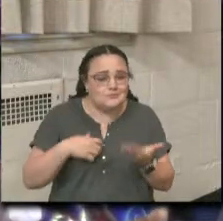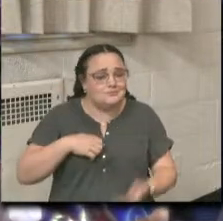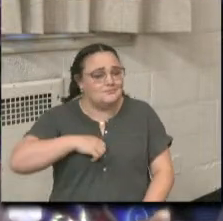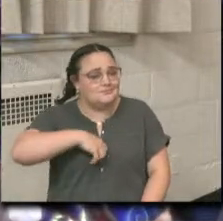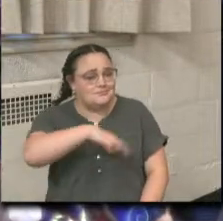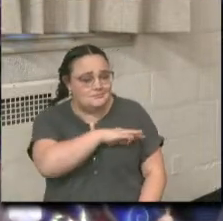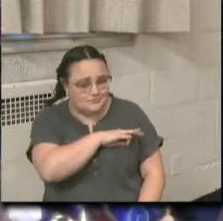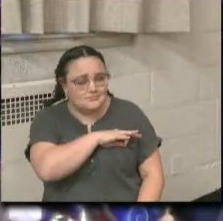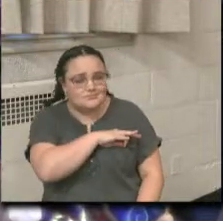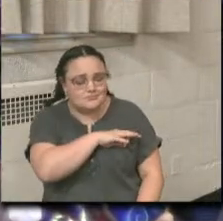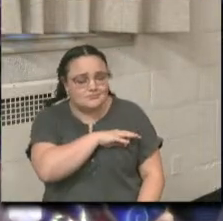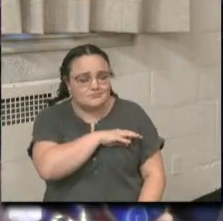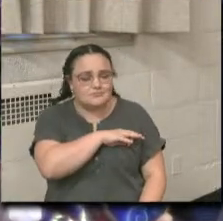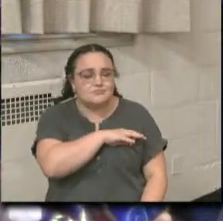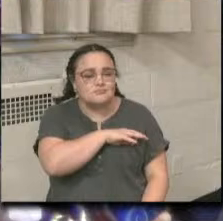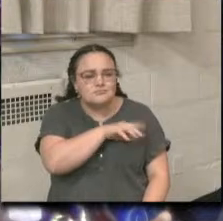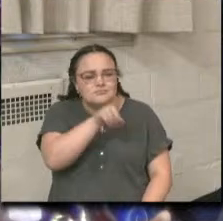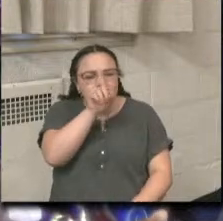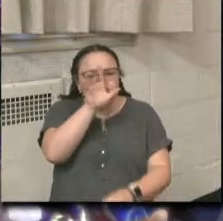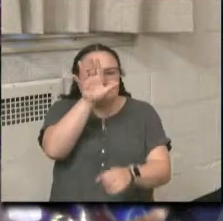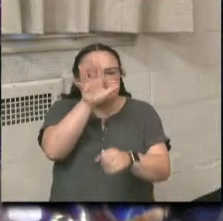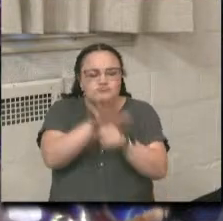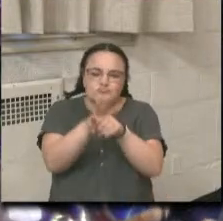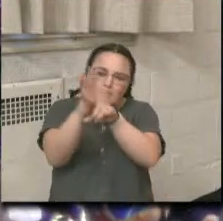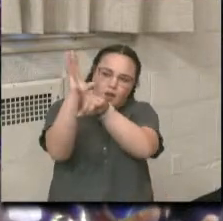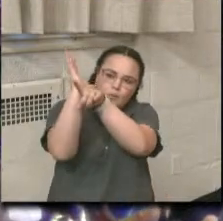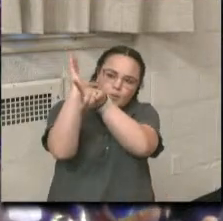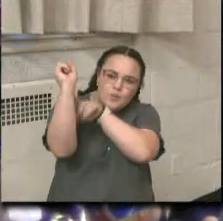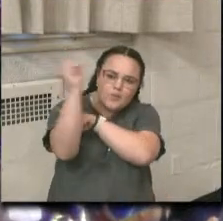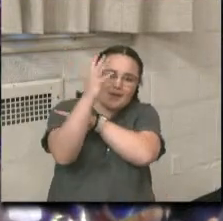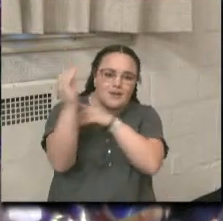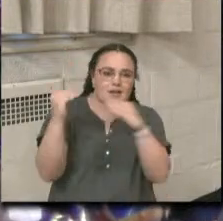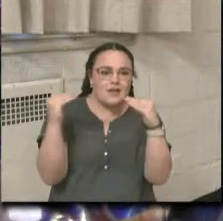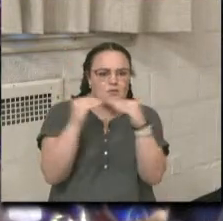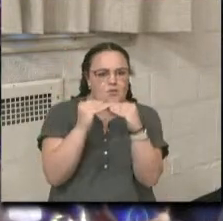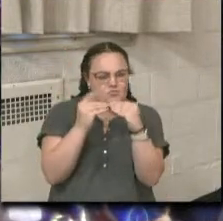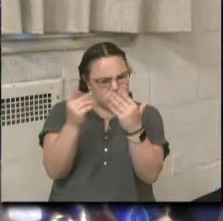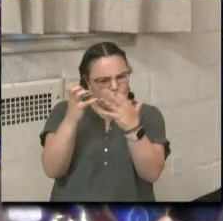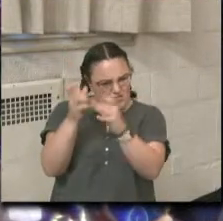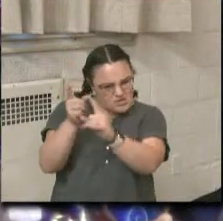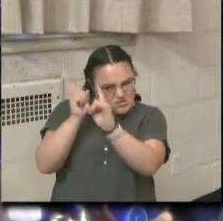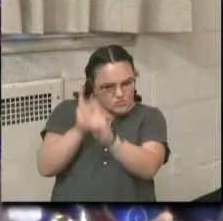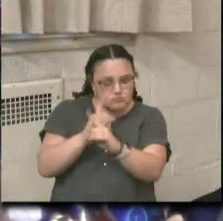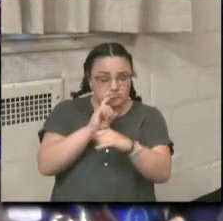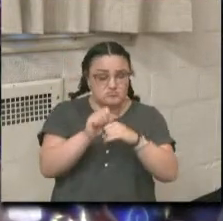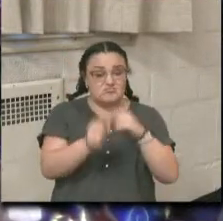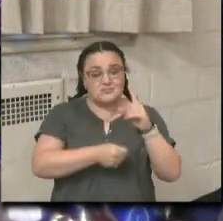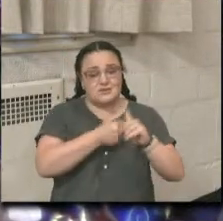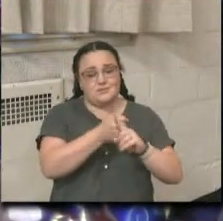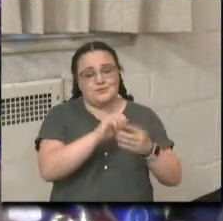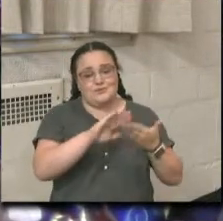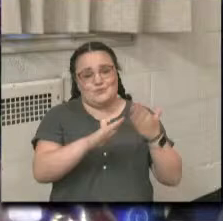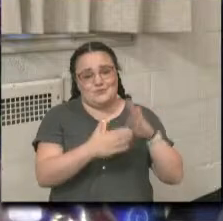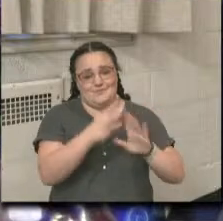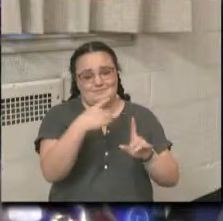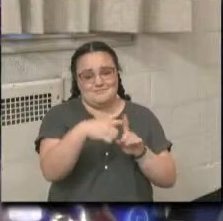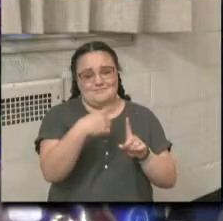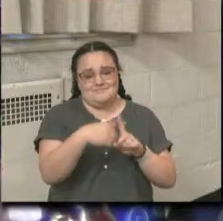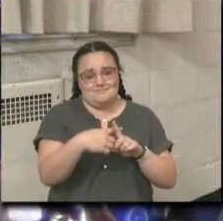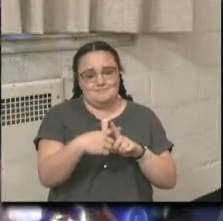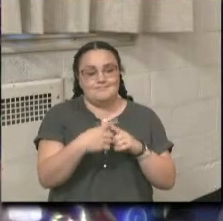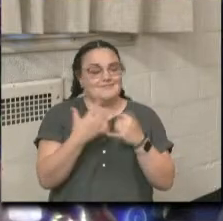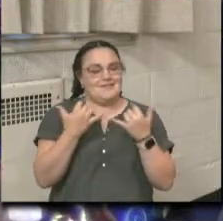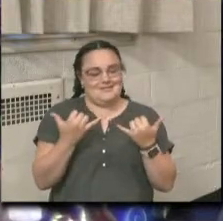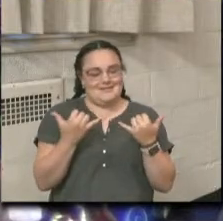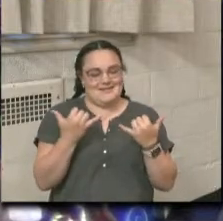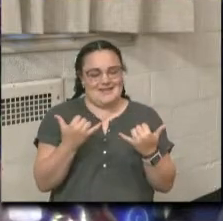Your commitment to striving for excellence and equity has made a significant impact on our community. It's now time to stretch a